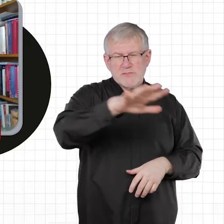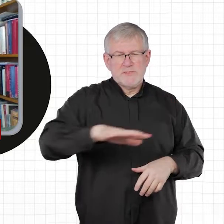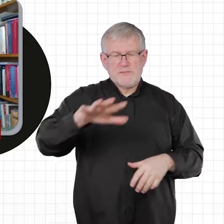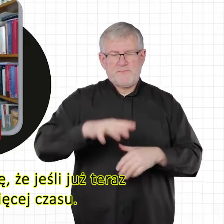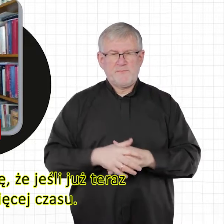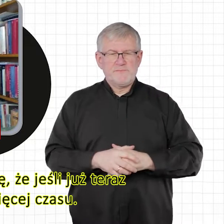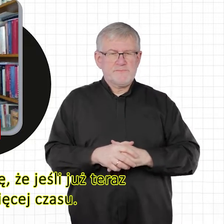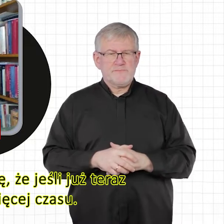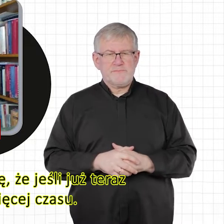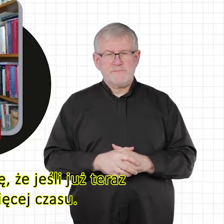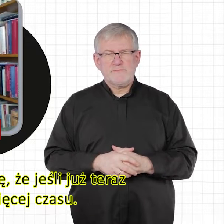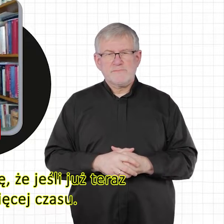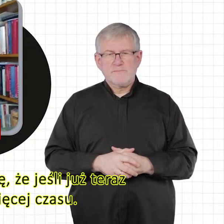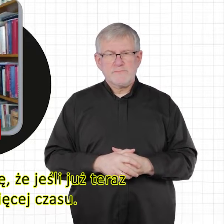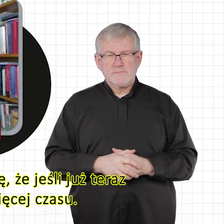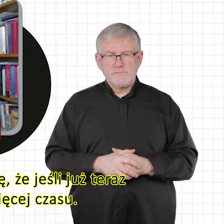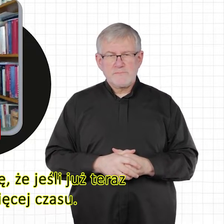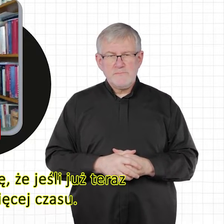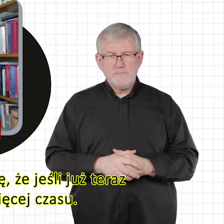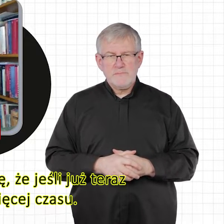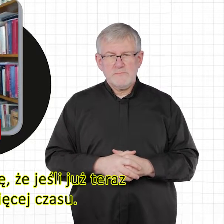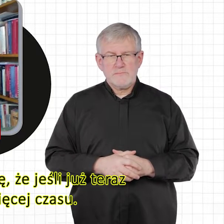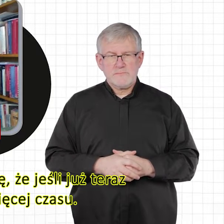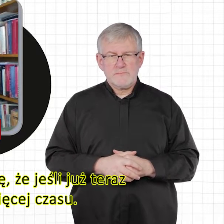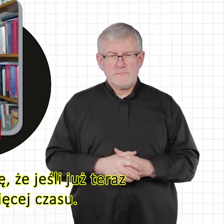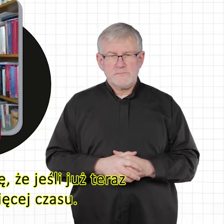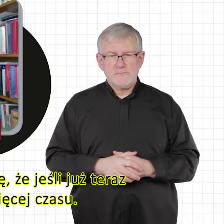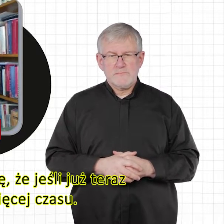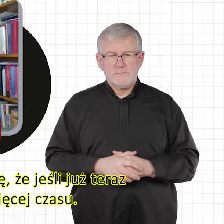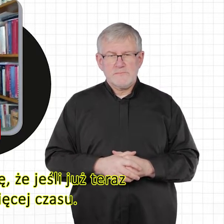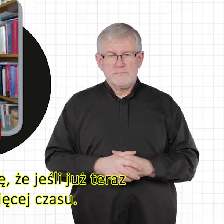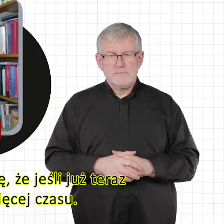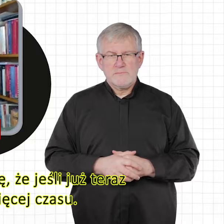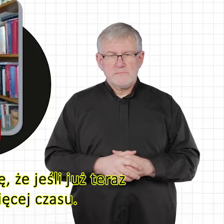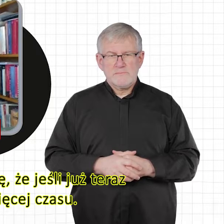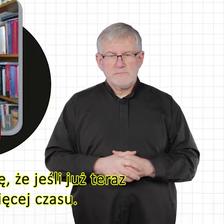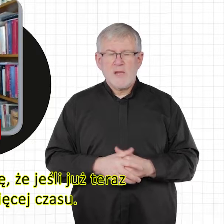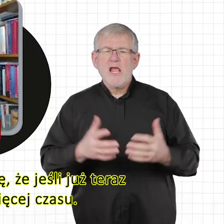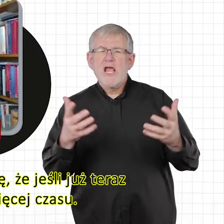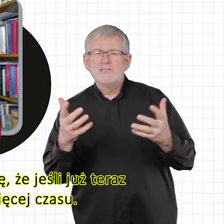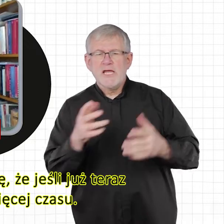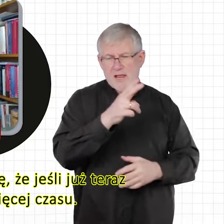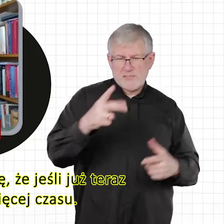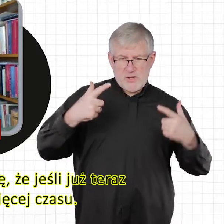Yeah, of course, and because that gives us hope that if there